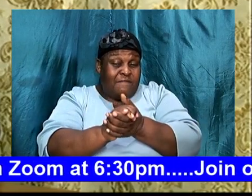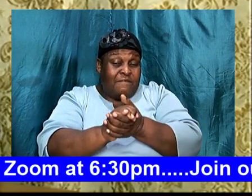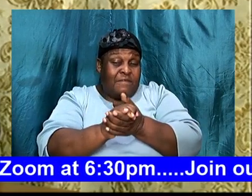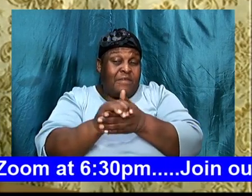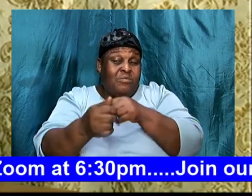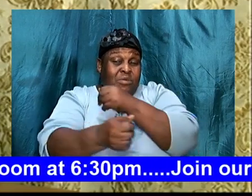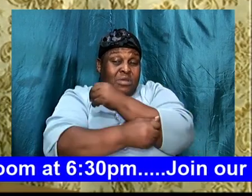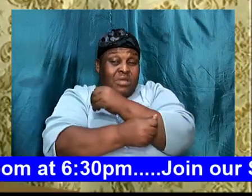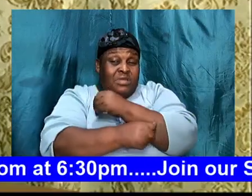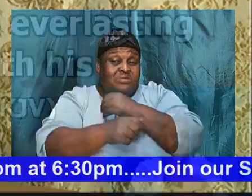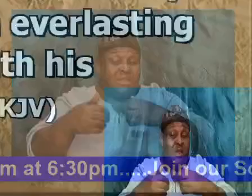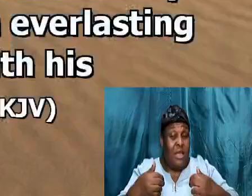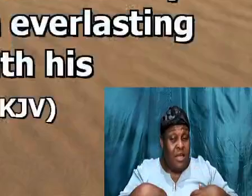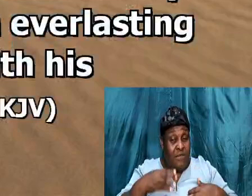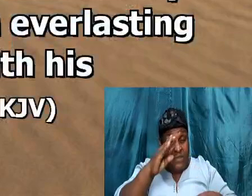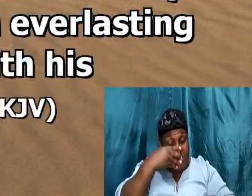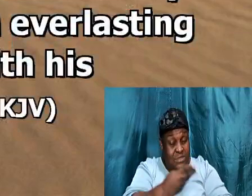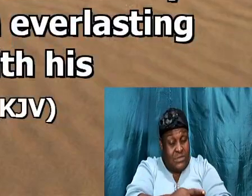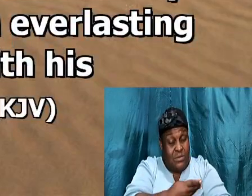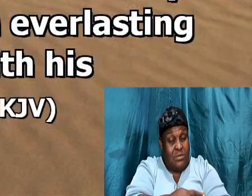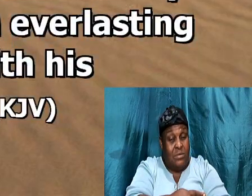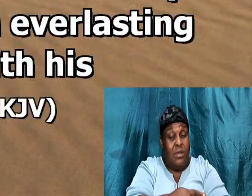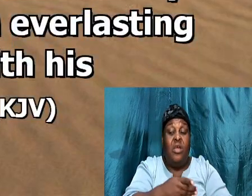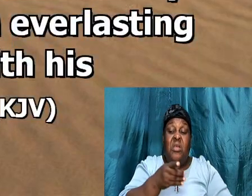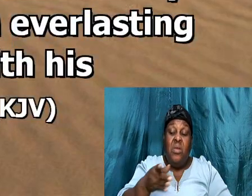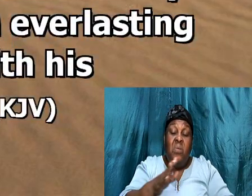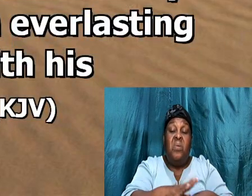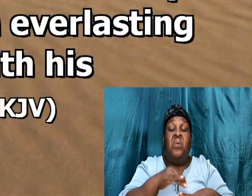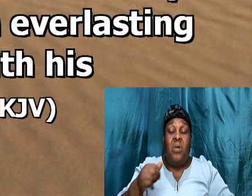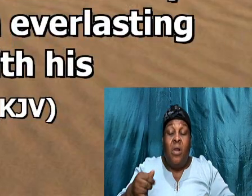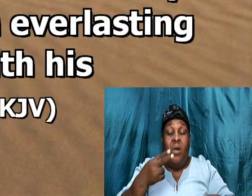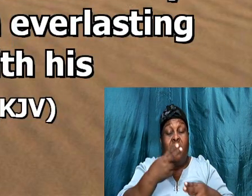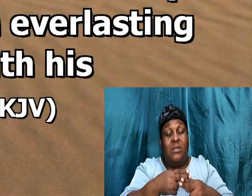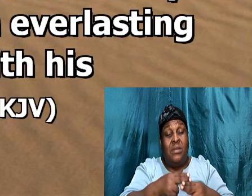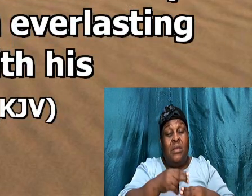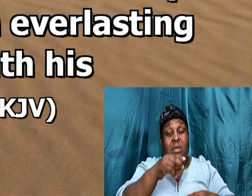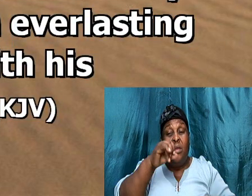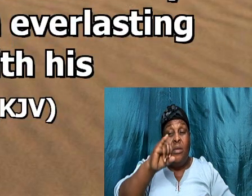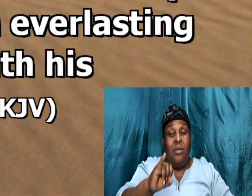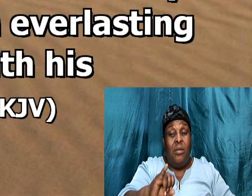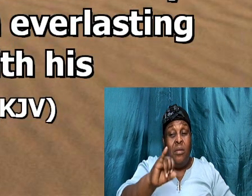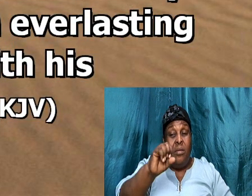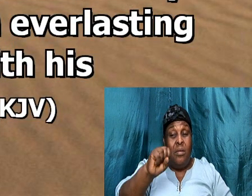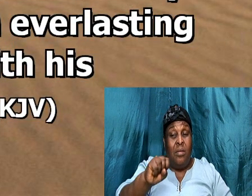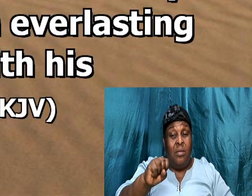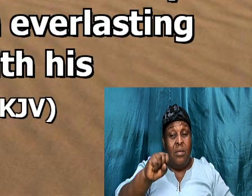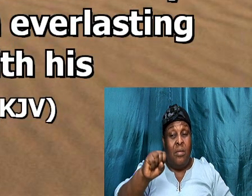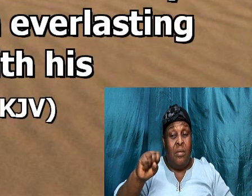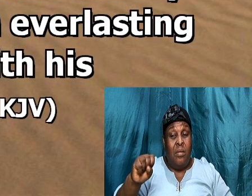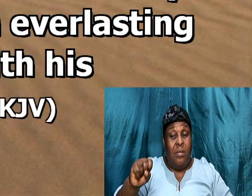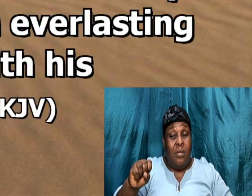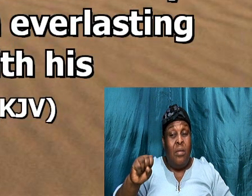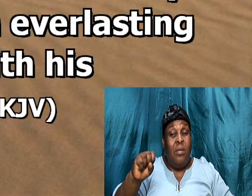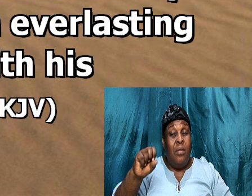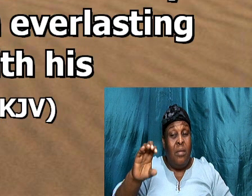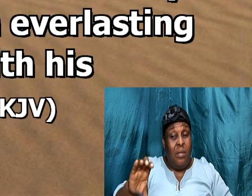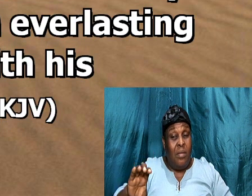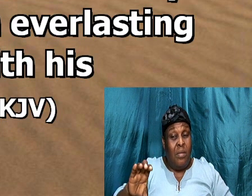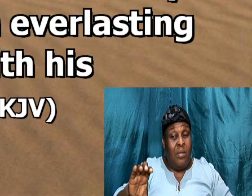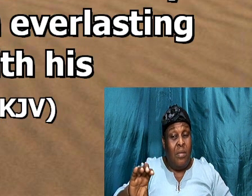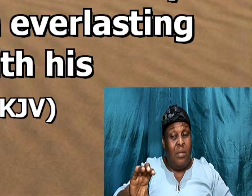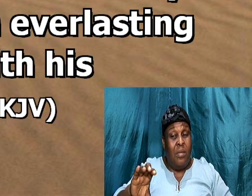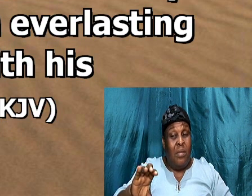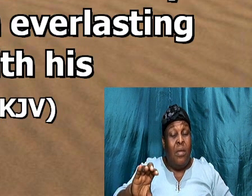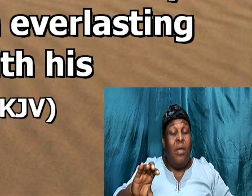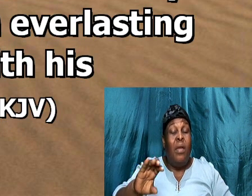And thou, shall call his name, Isaac. And I, will establish, my covenant, with him, for an